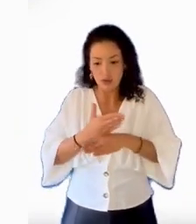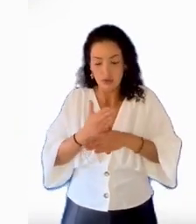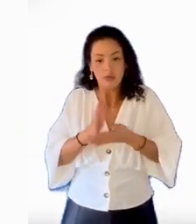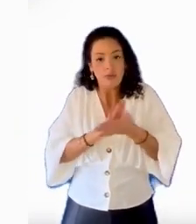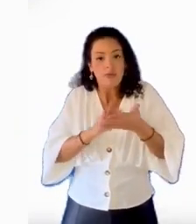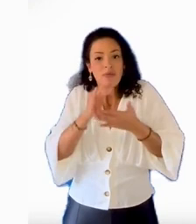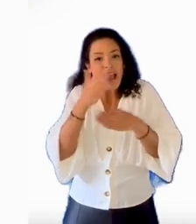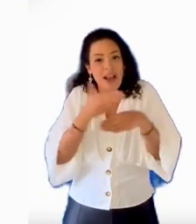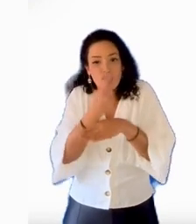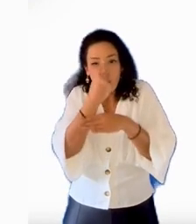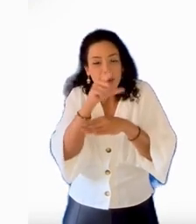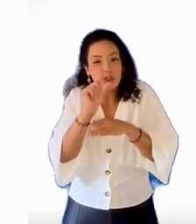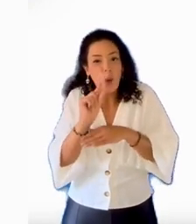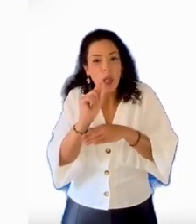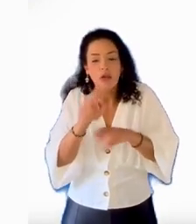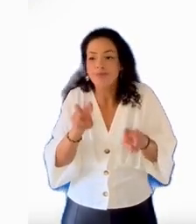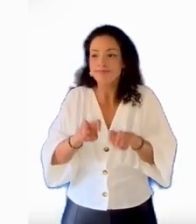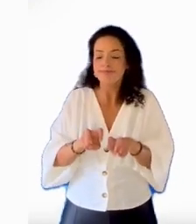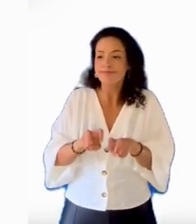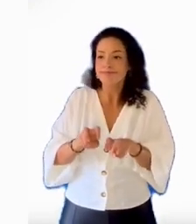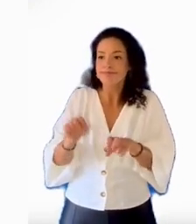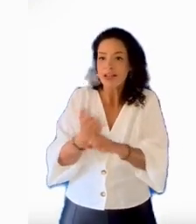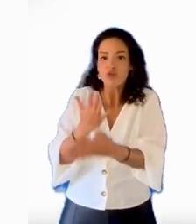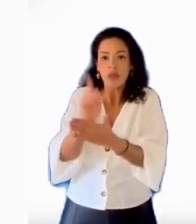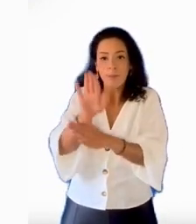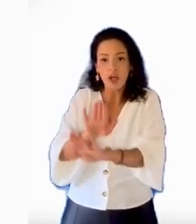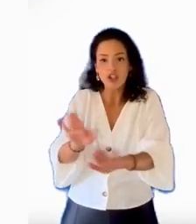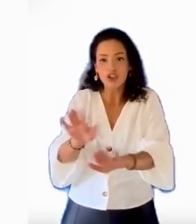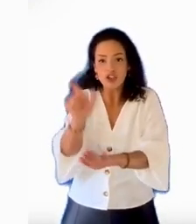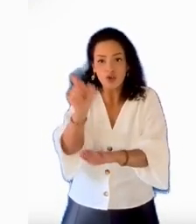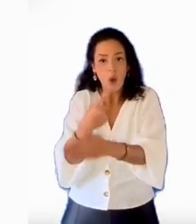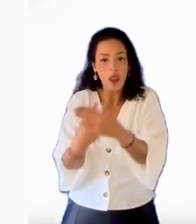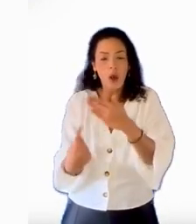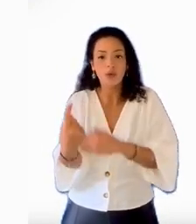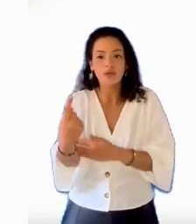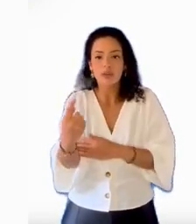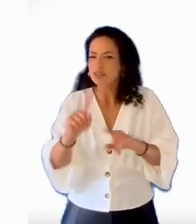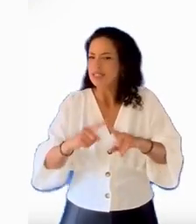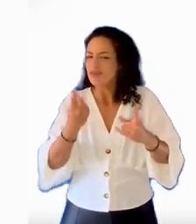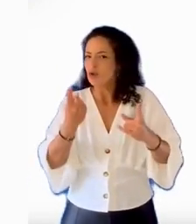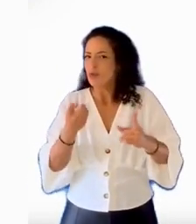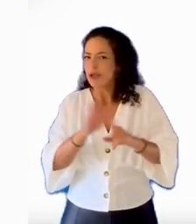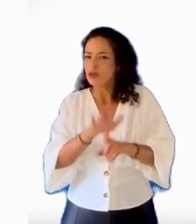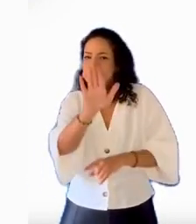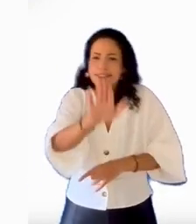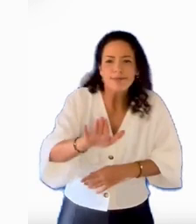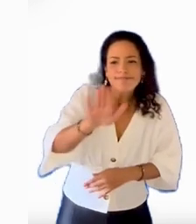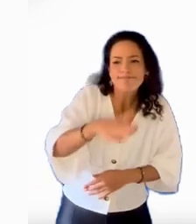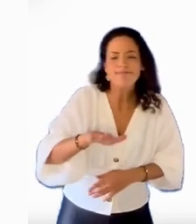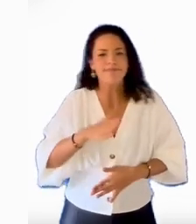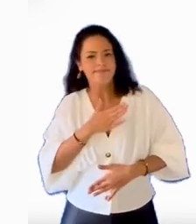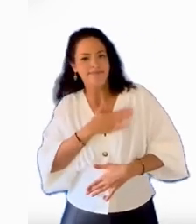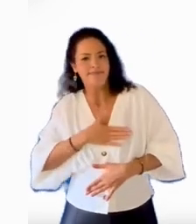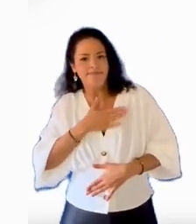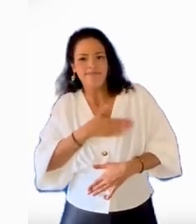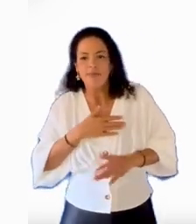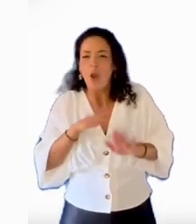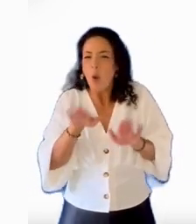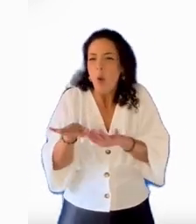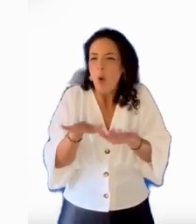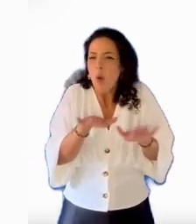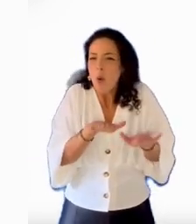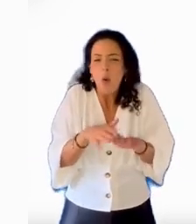so that they're not alone. Compassion differs from other terms such as sympathy, pity, concern, condolence, sensitivity,